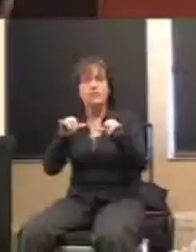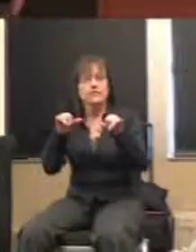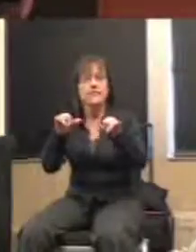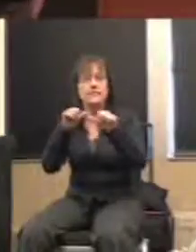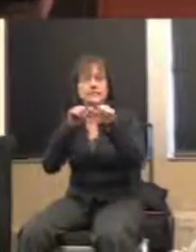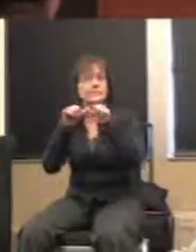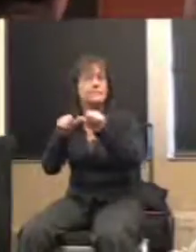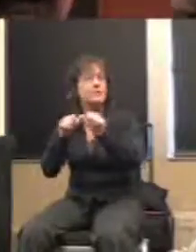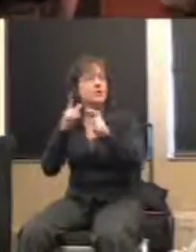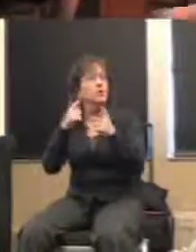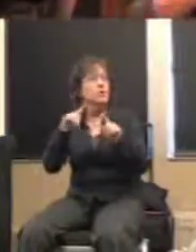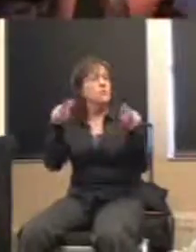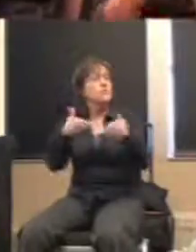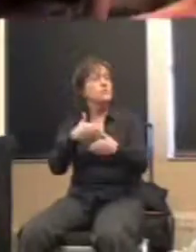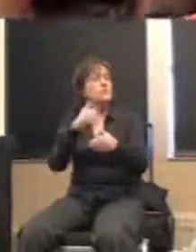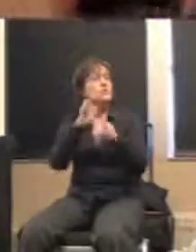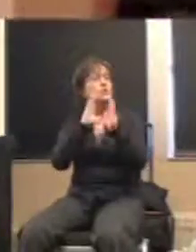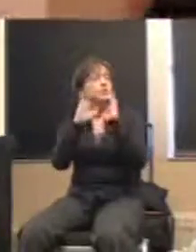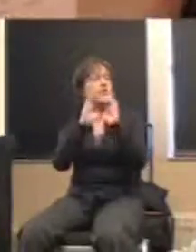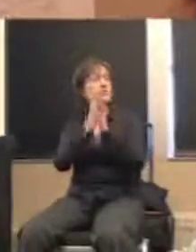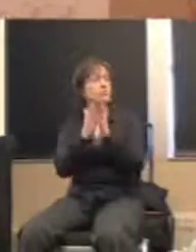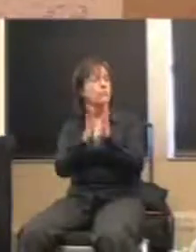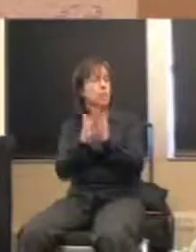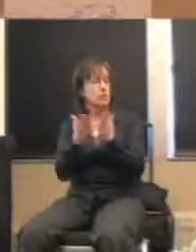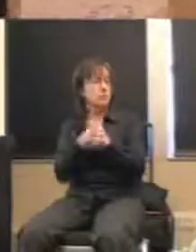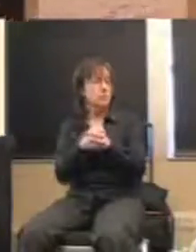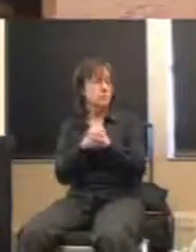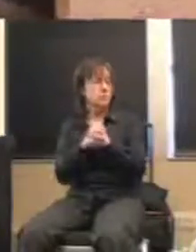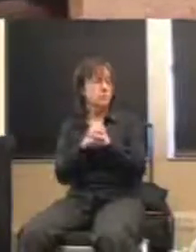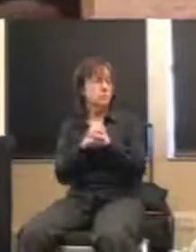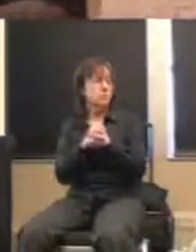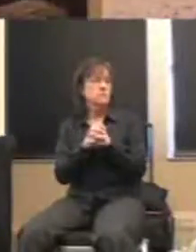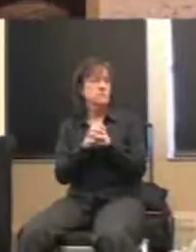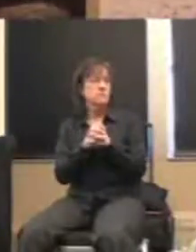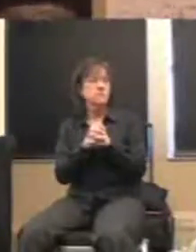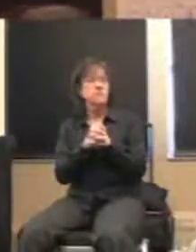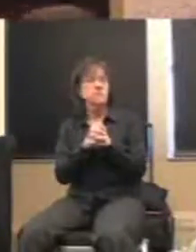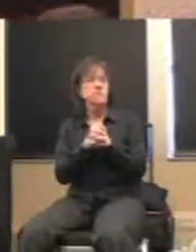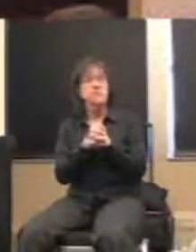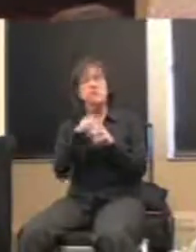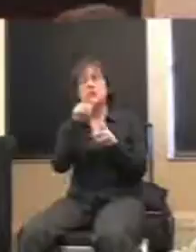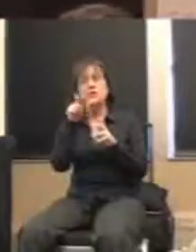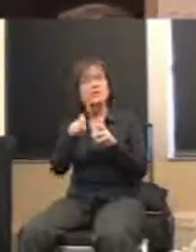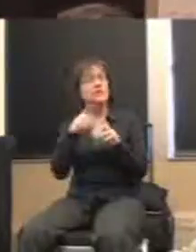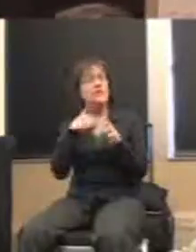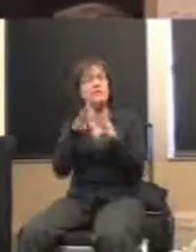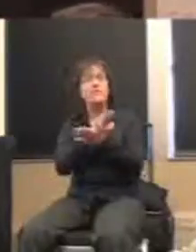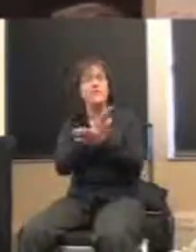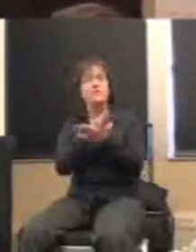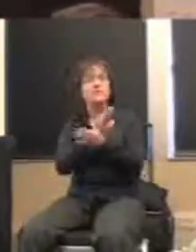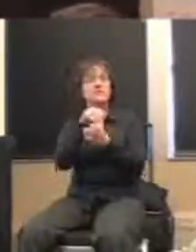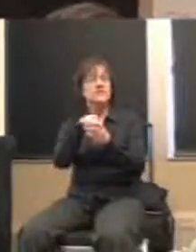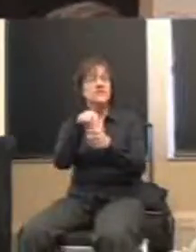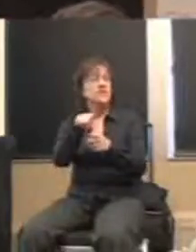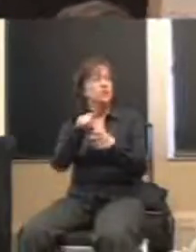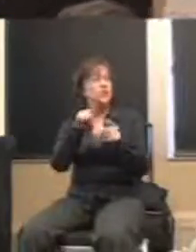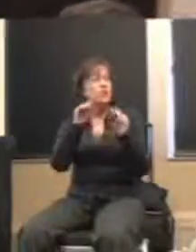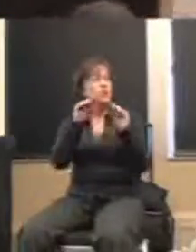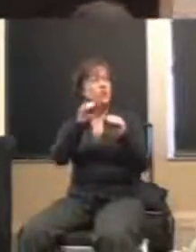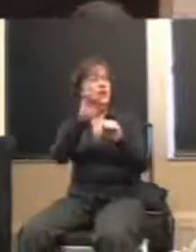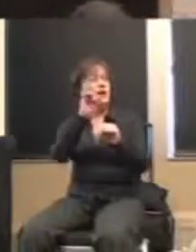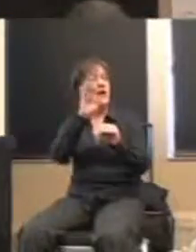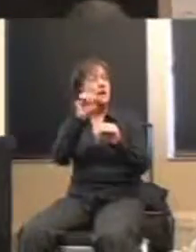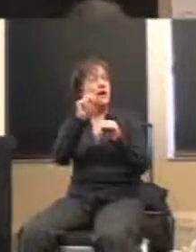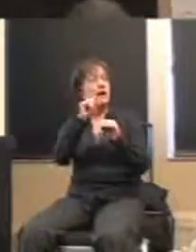the communication book. And we don't necessarily have to have any pages inside. This is when we put the icon on the front of